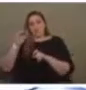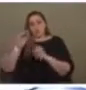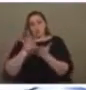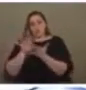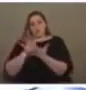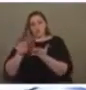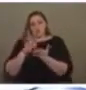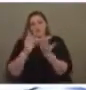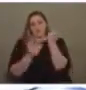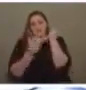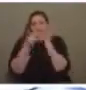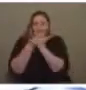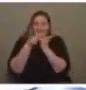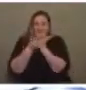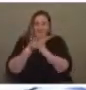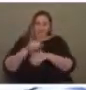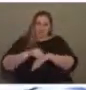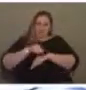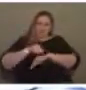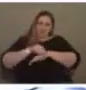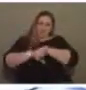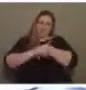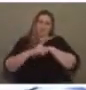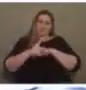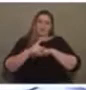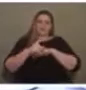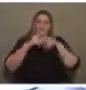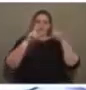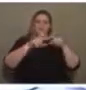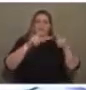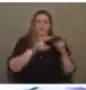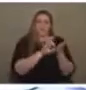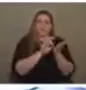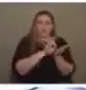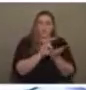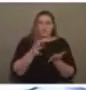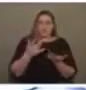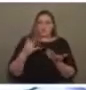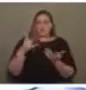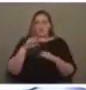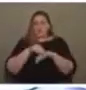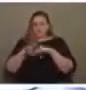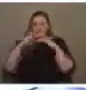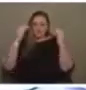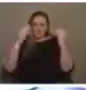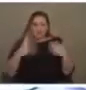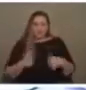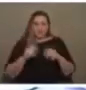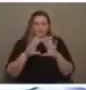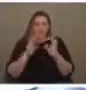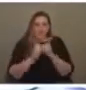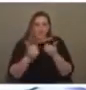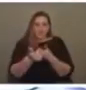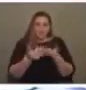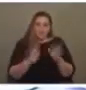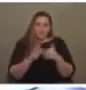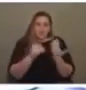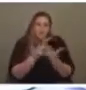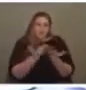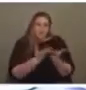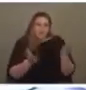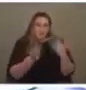So economics affects results of test scores, independent and above and beyond the effects of teachers, the effects of classrooms. And those are, you know,